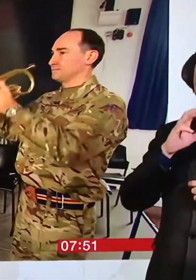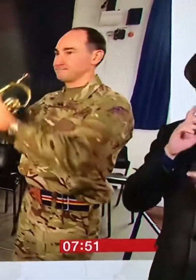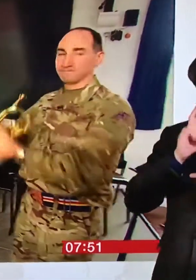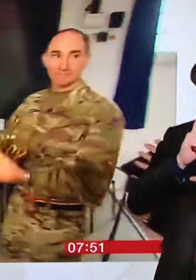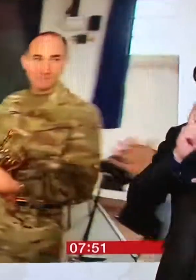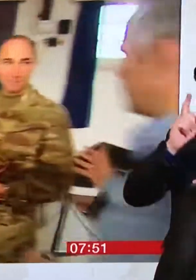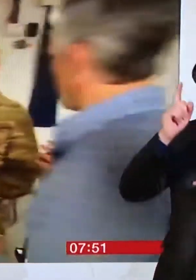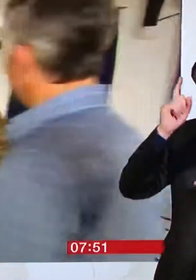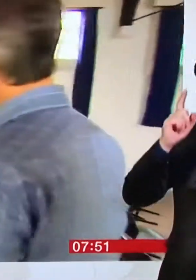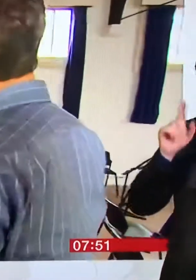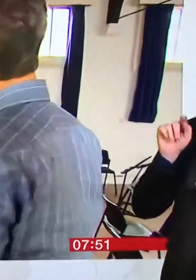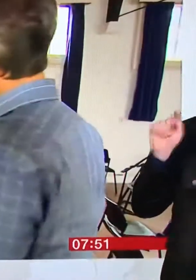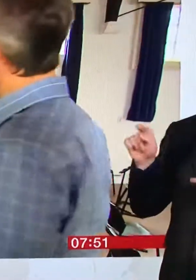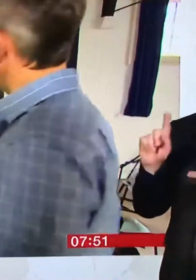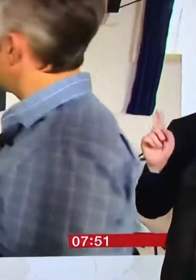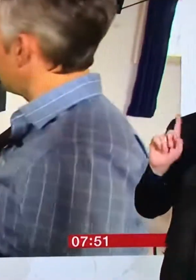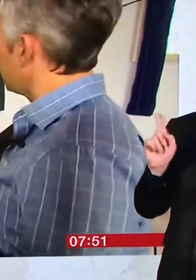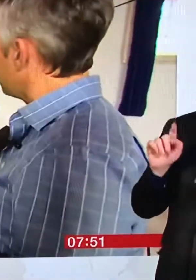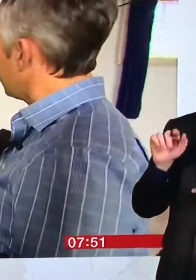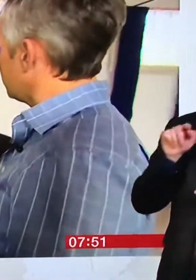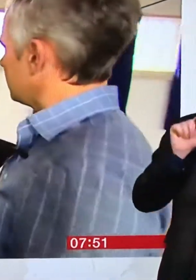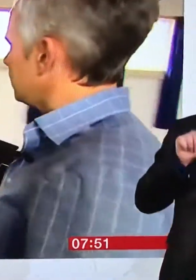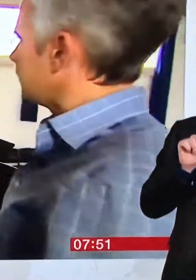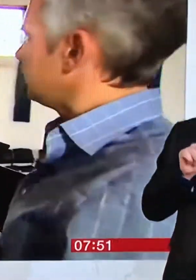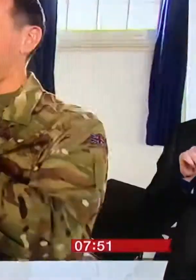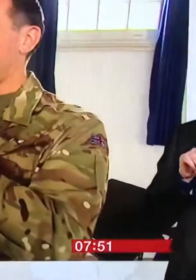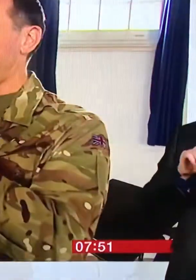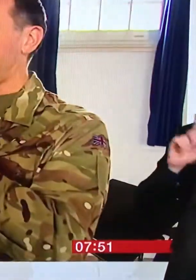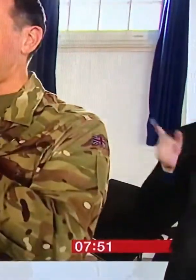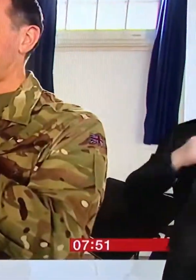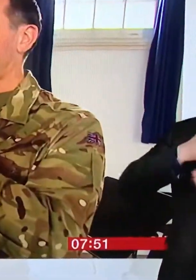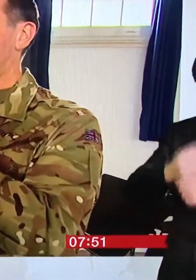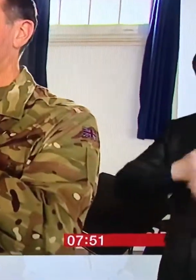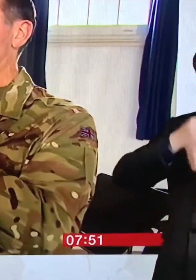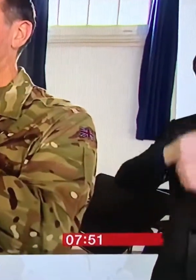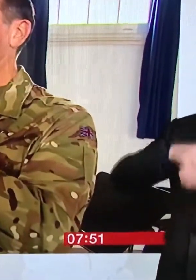So which was that bugle call then? So that was a charge call.